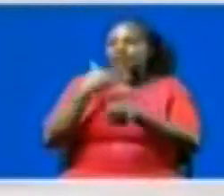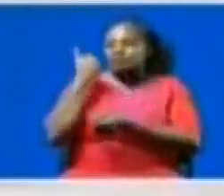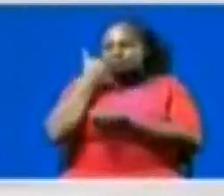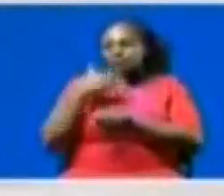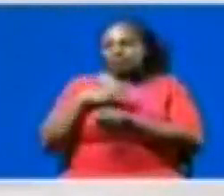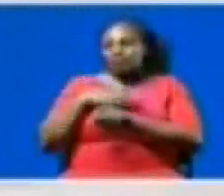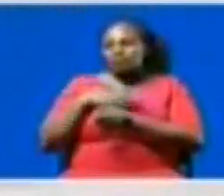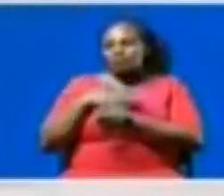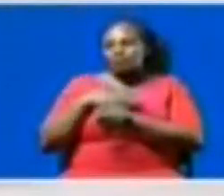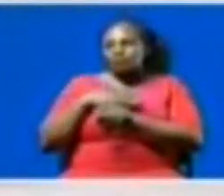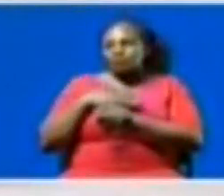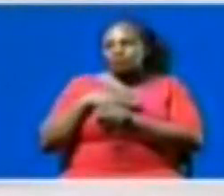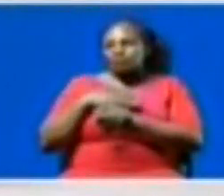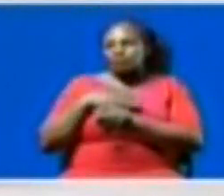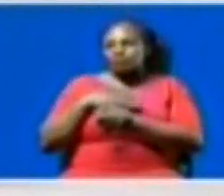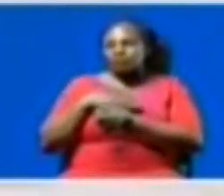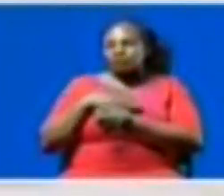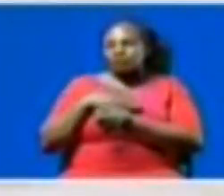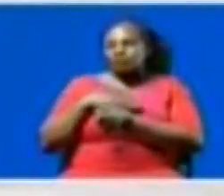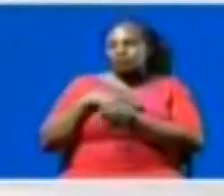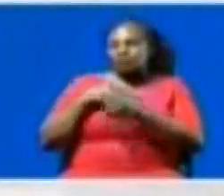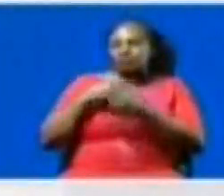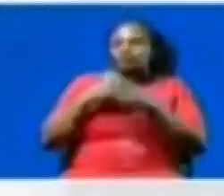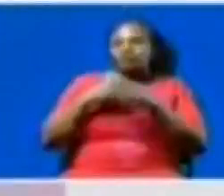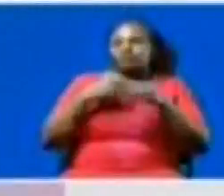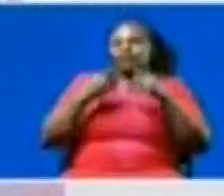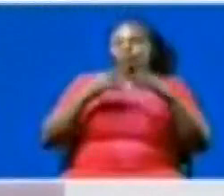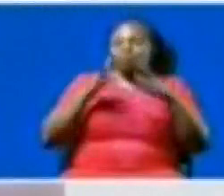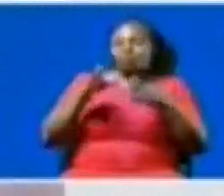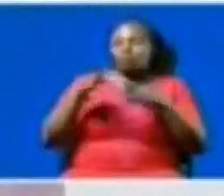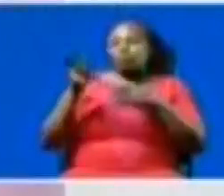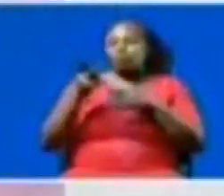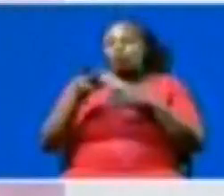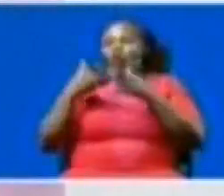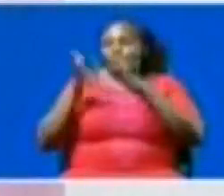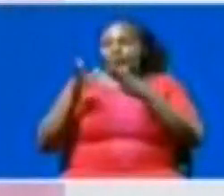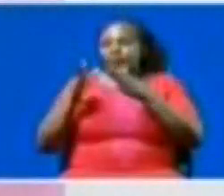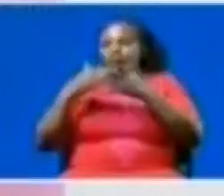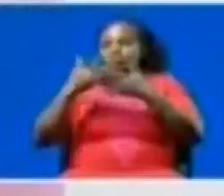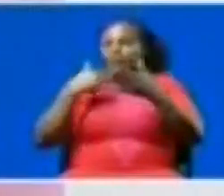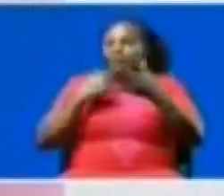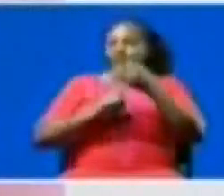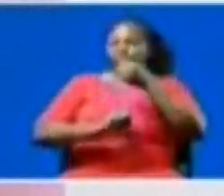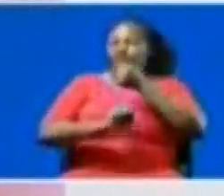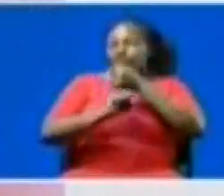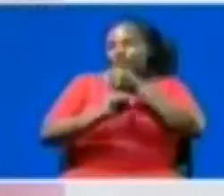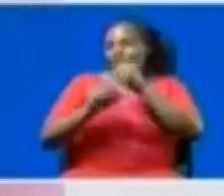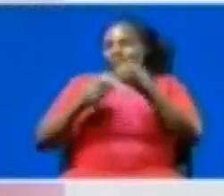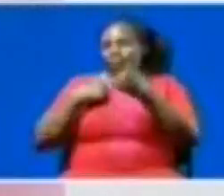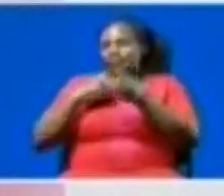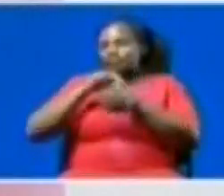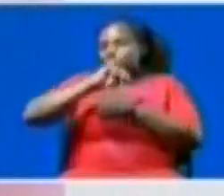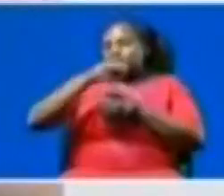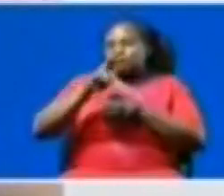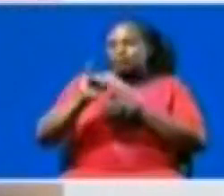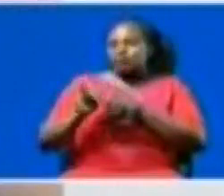patients. You wouldn't have talked about it, like going ahead and shaving your hair. Unlike Sophie, who opened a GoFundMe account, Njeri